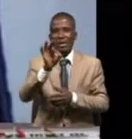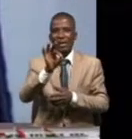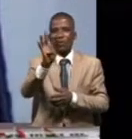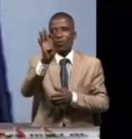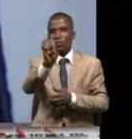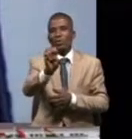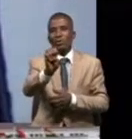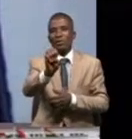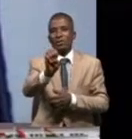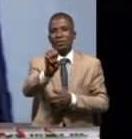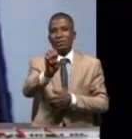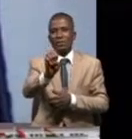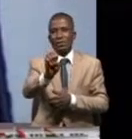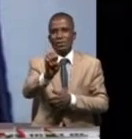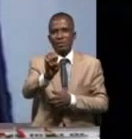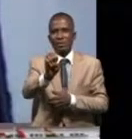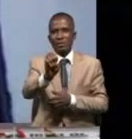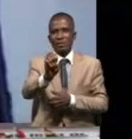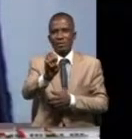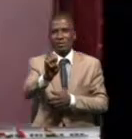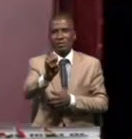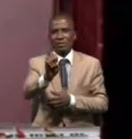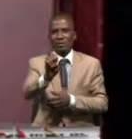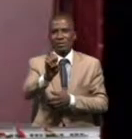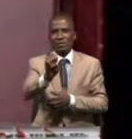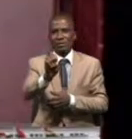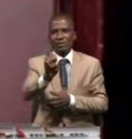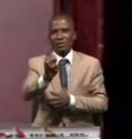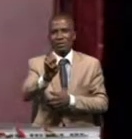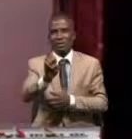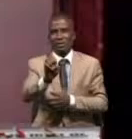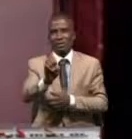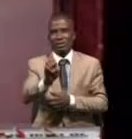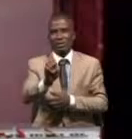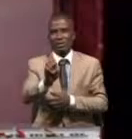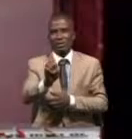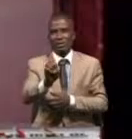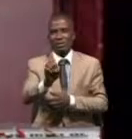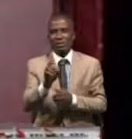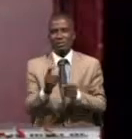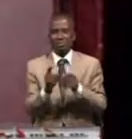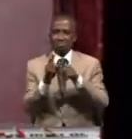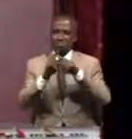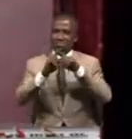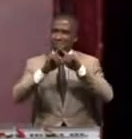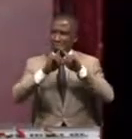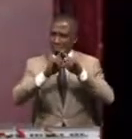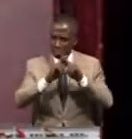1,236,940. Very well. Now, if you take